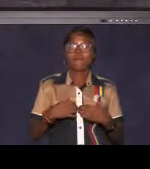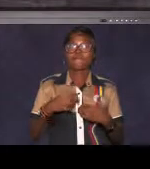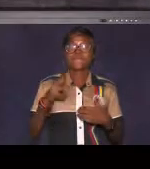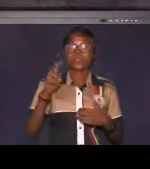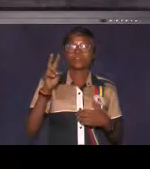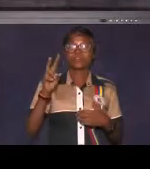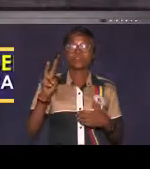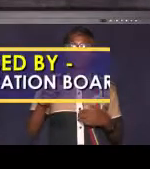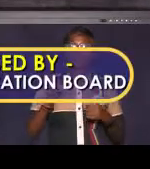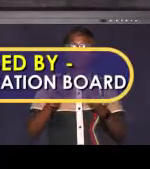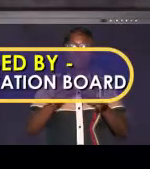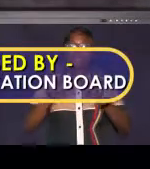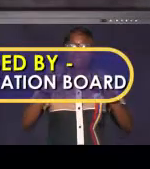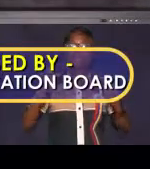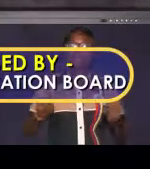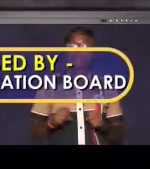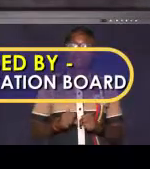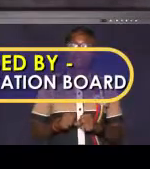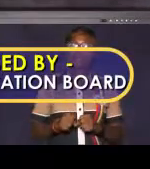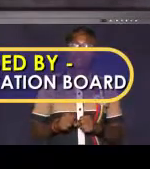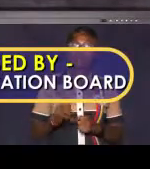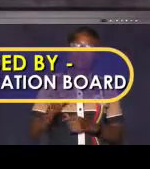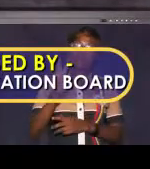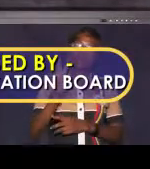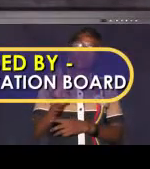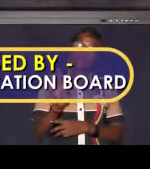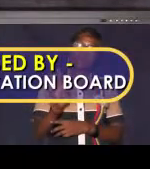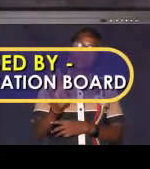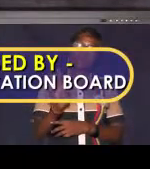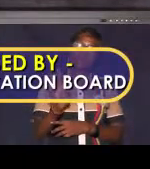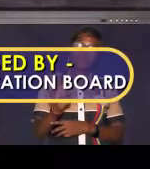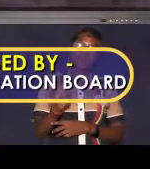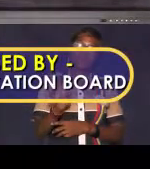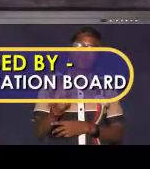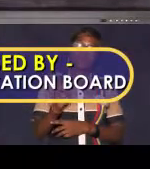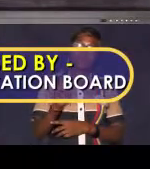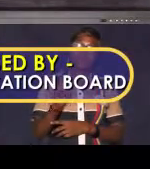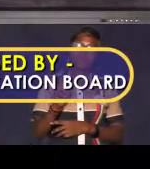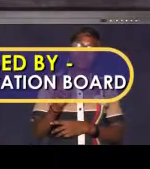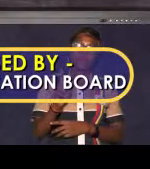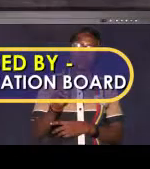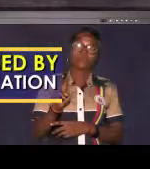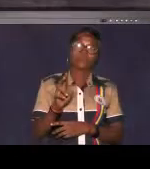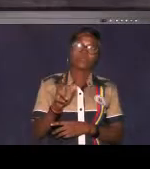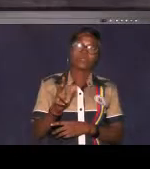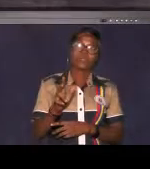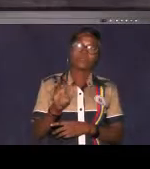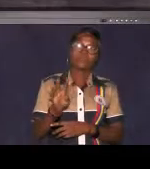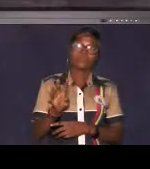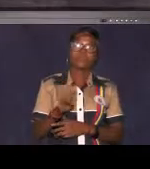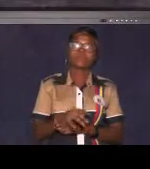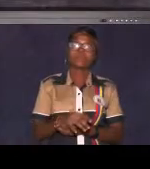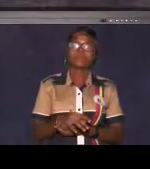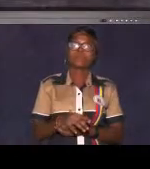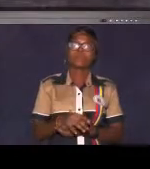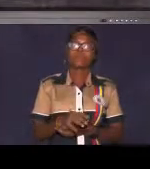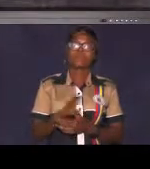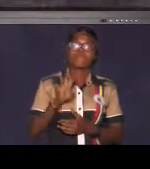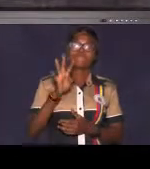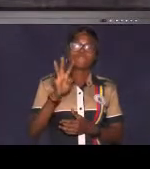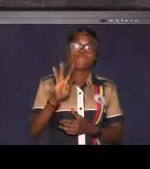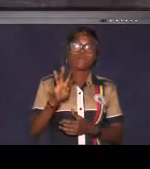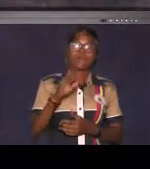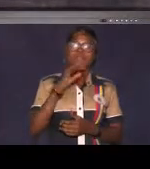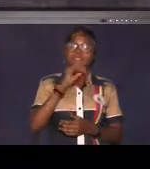2 boxes or 2 squares. So there are 4 boxes altogether. 1, 2, 3, 4, and